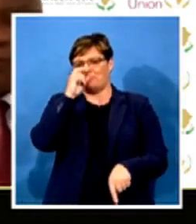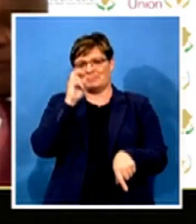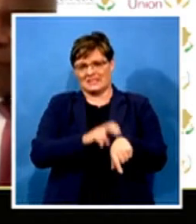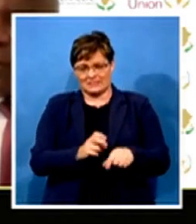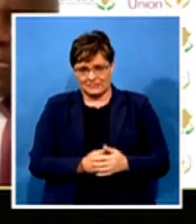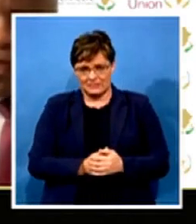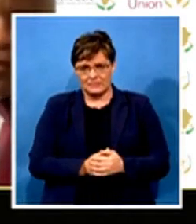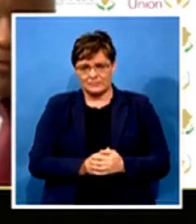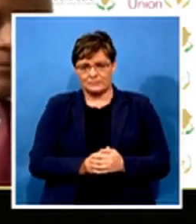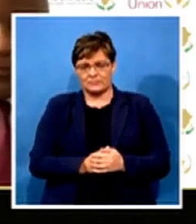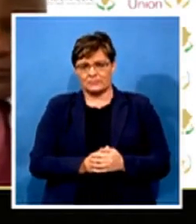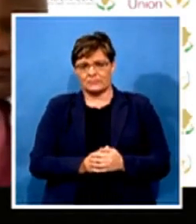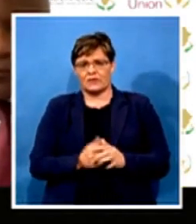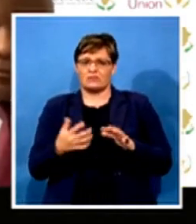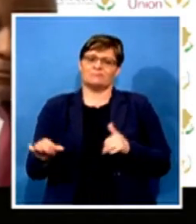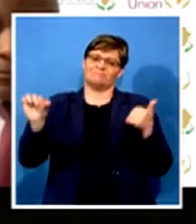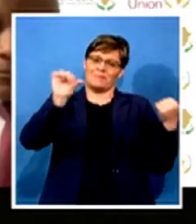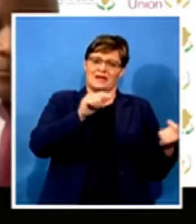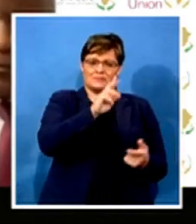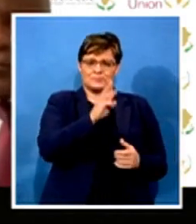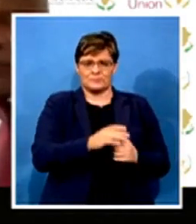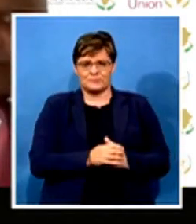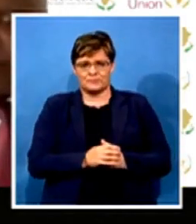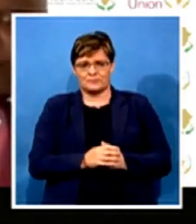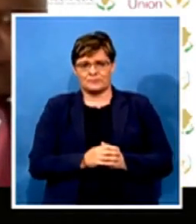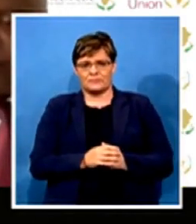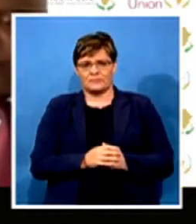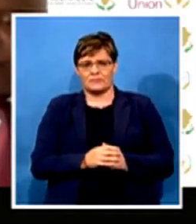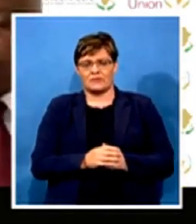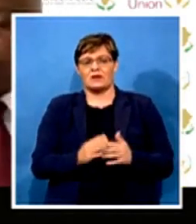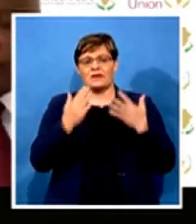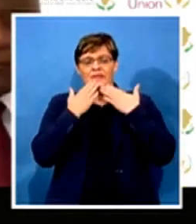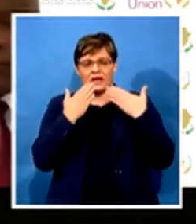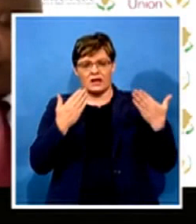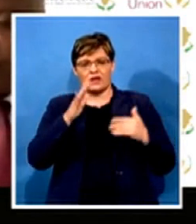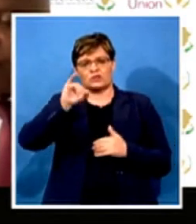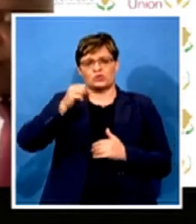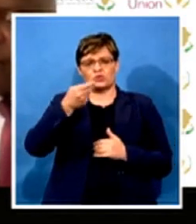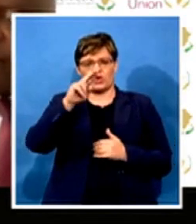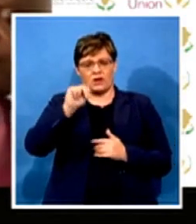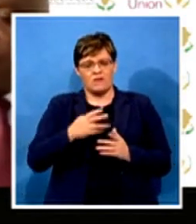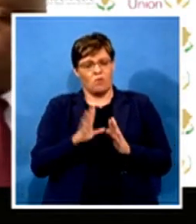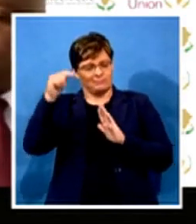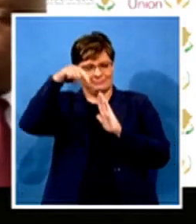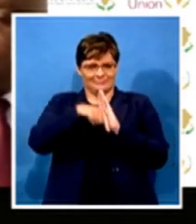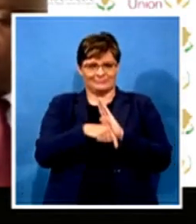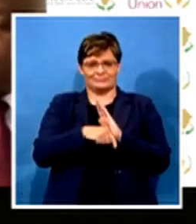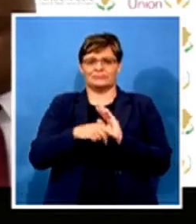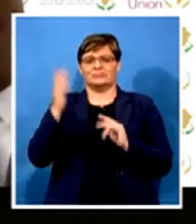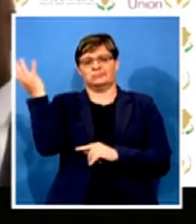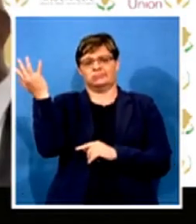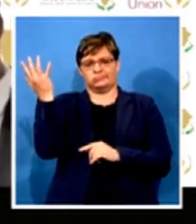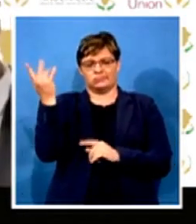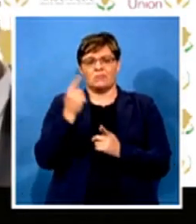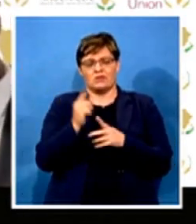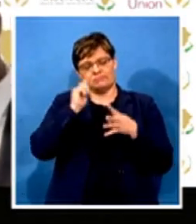you. Thank you very much, John, for that very comprehensive briefing on the different issues that you had